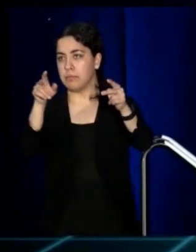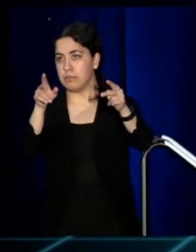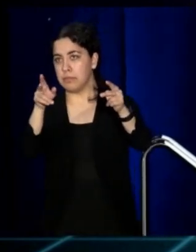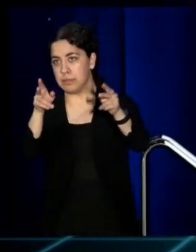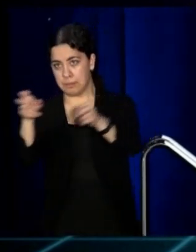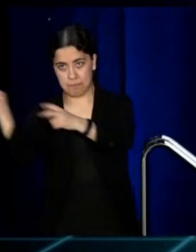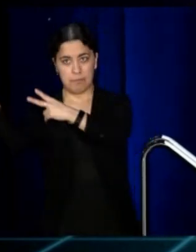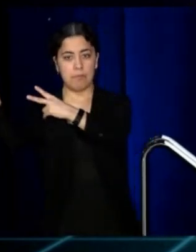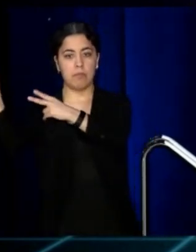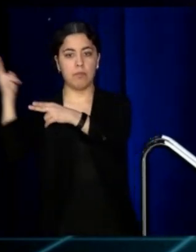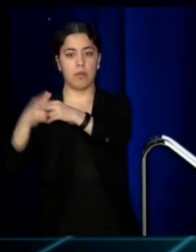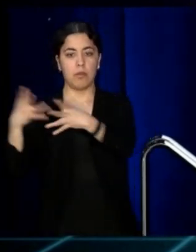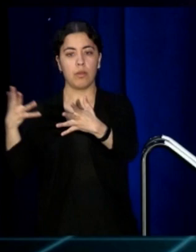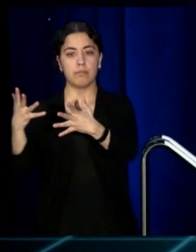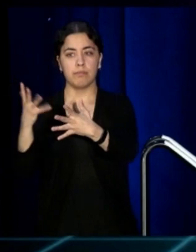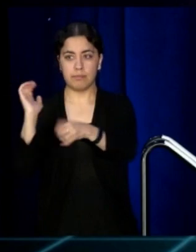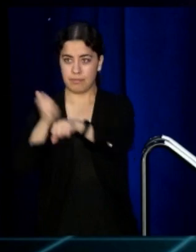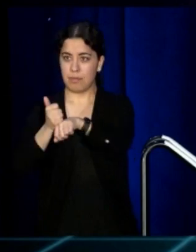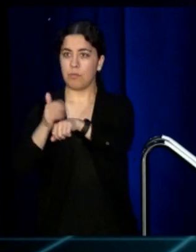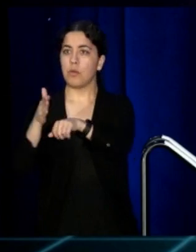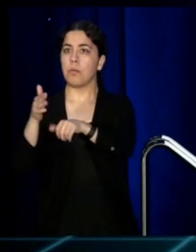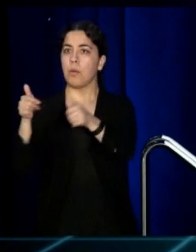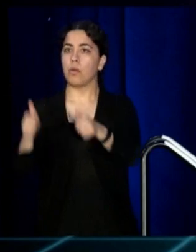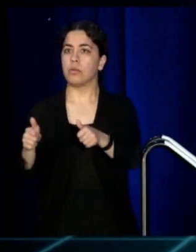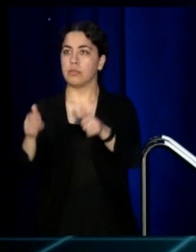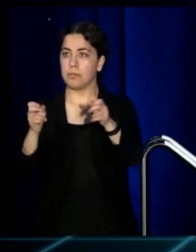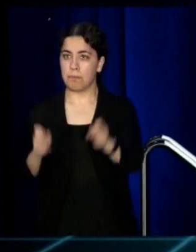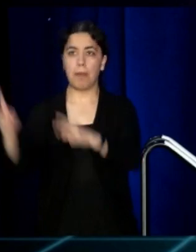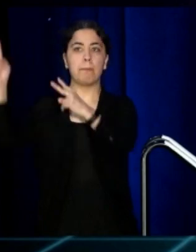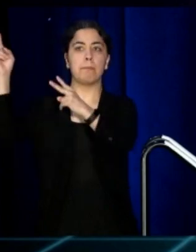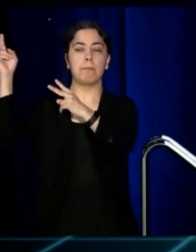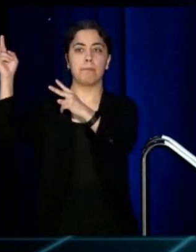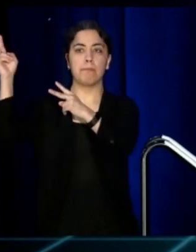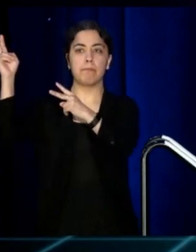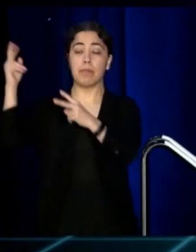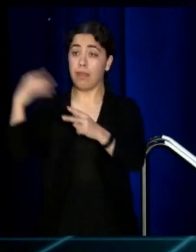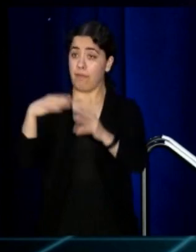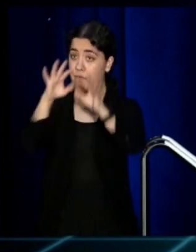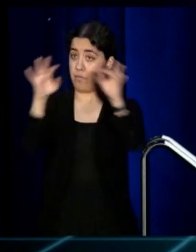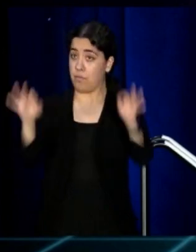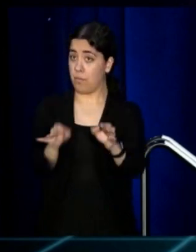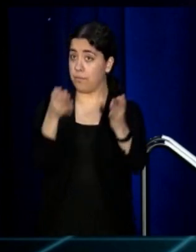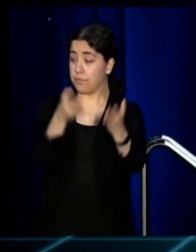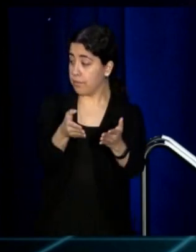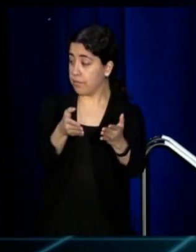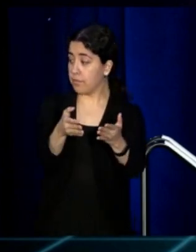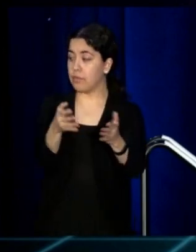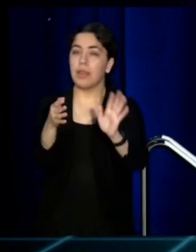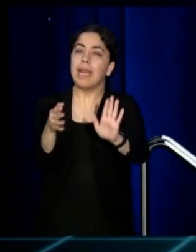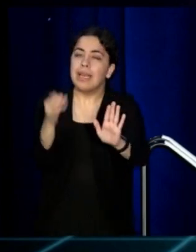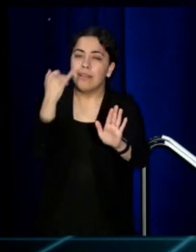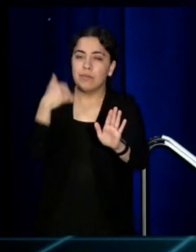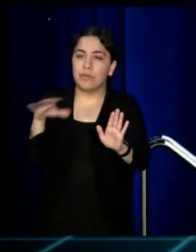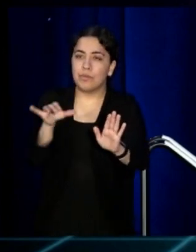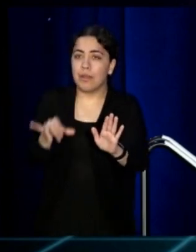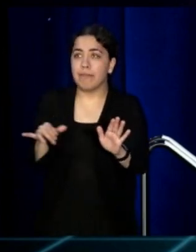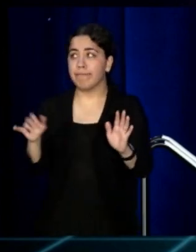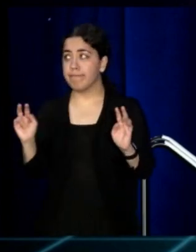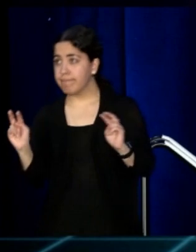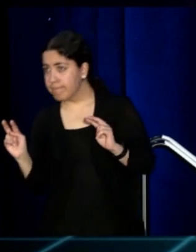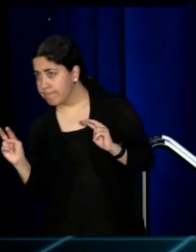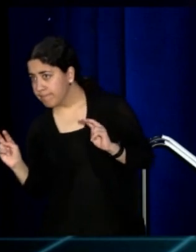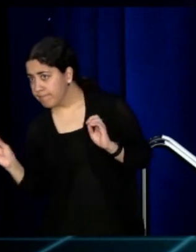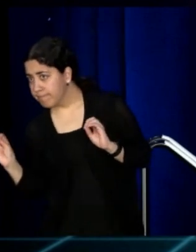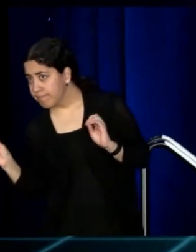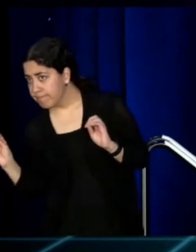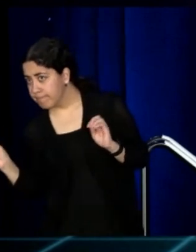called Create Post. So we've got our little form here. Of course, if we do this, nothing happens right now.